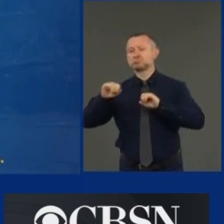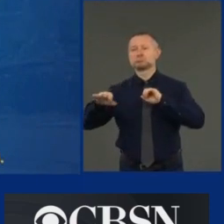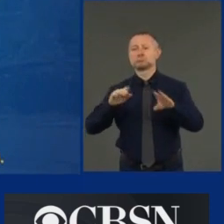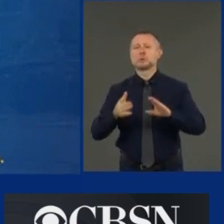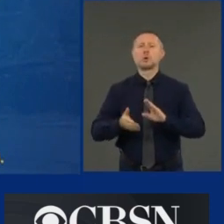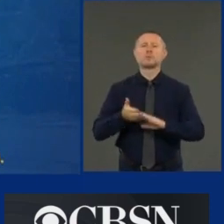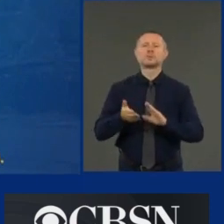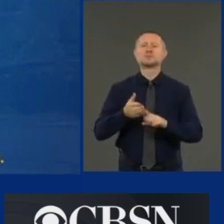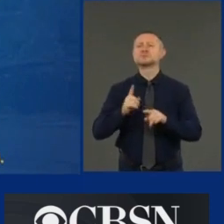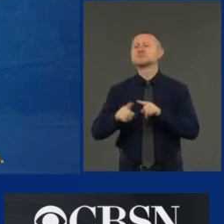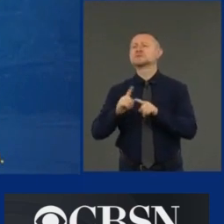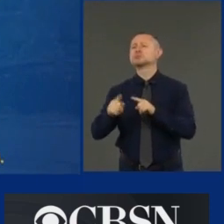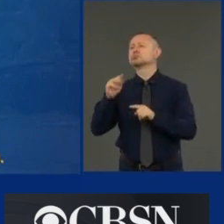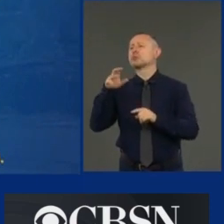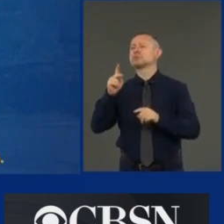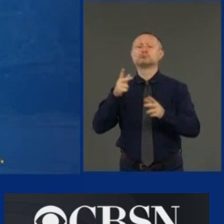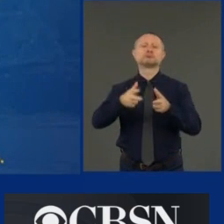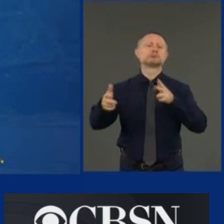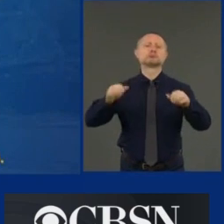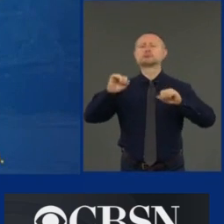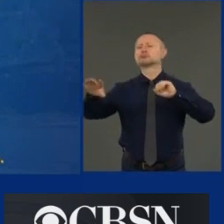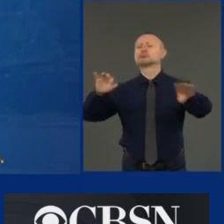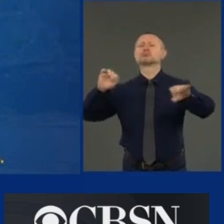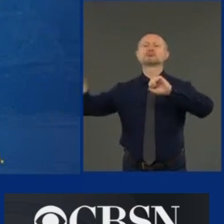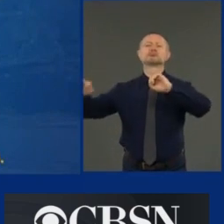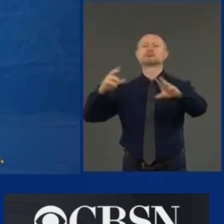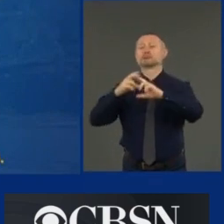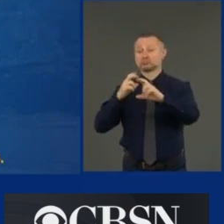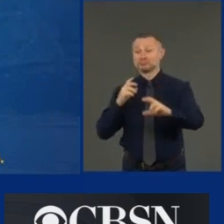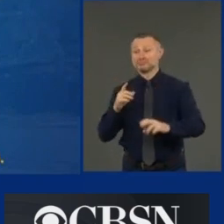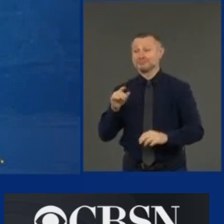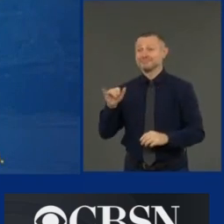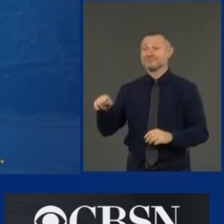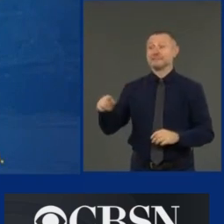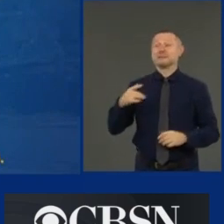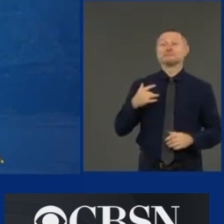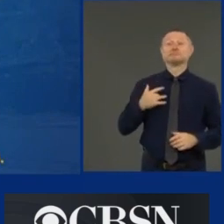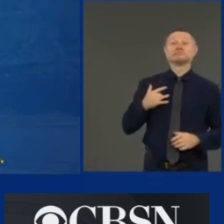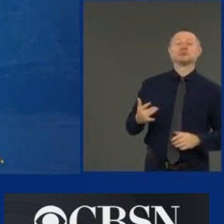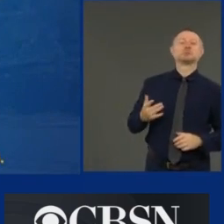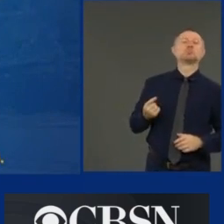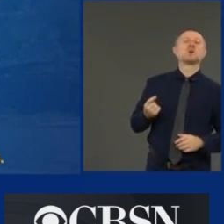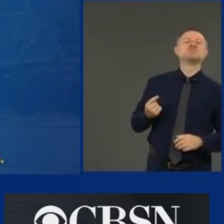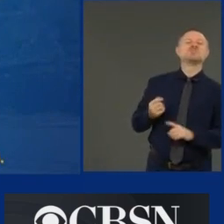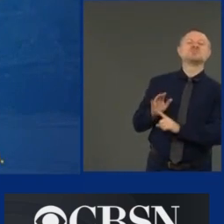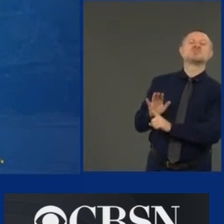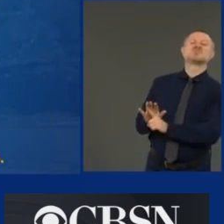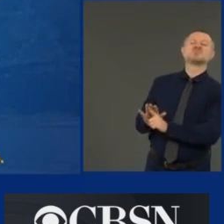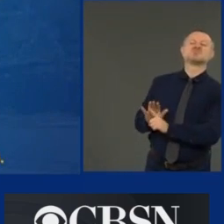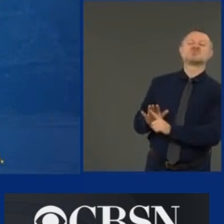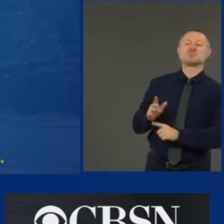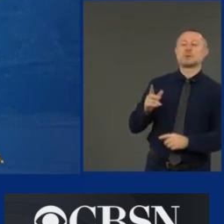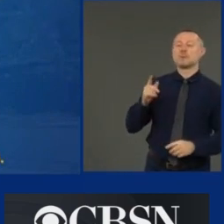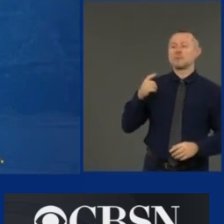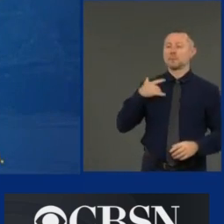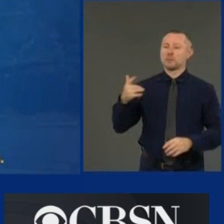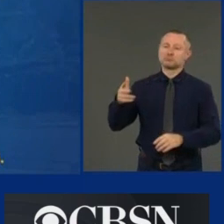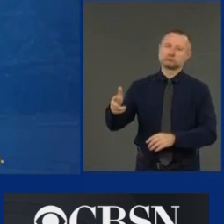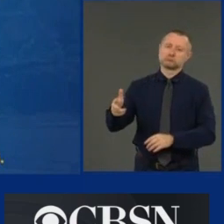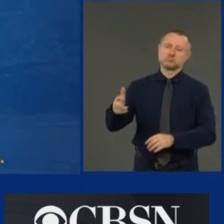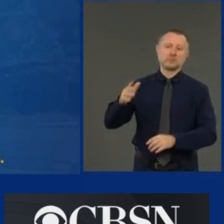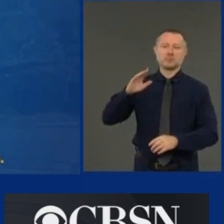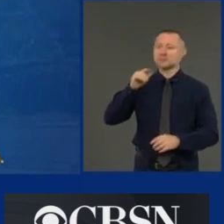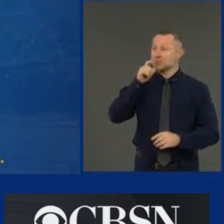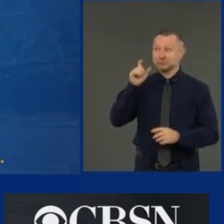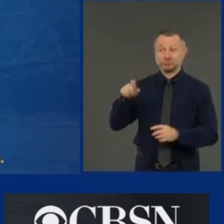state. The delivery trucks routinely park where they're not supposed to park. And